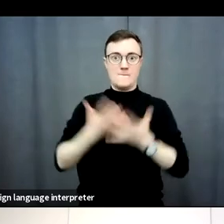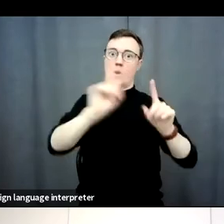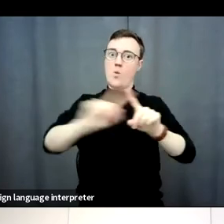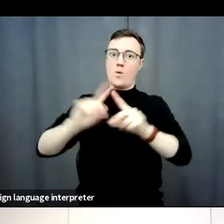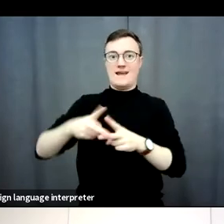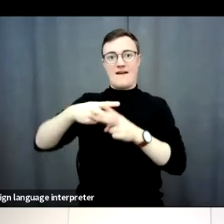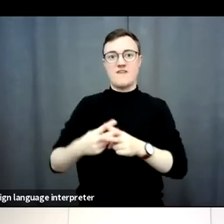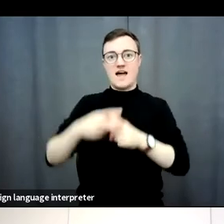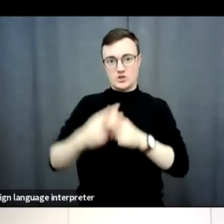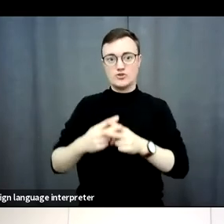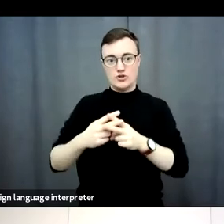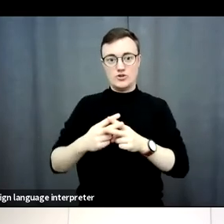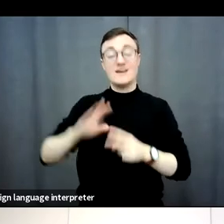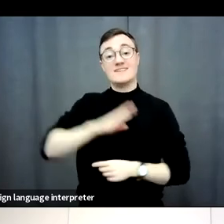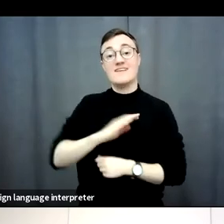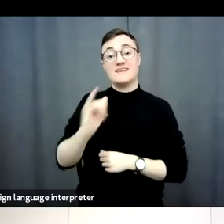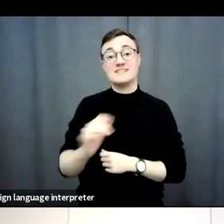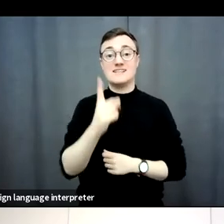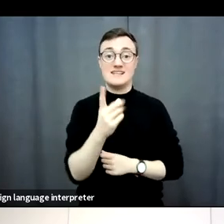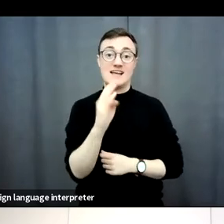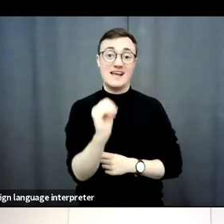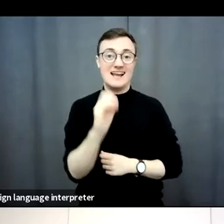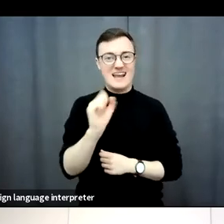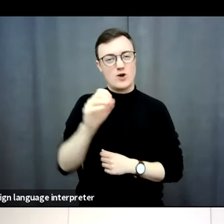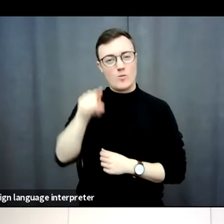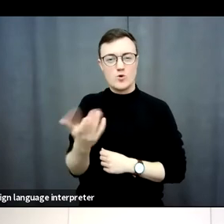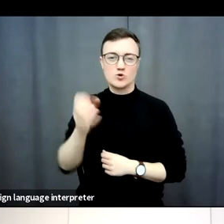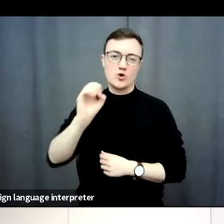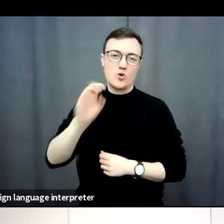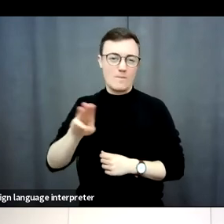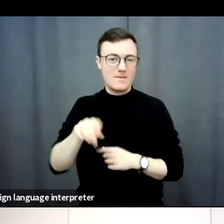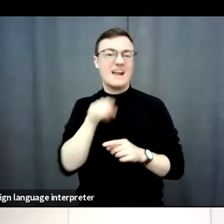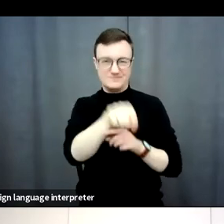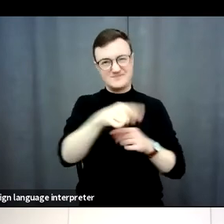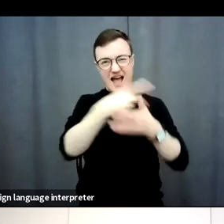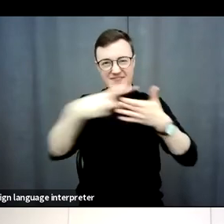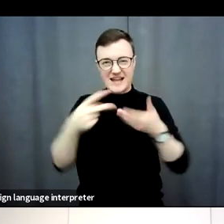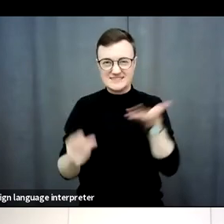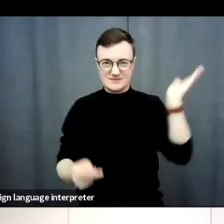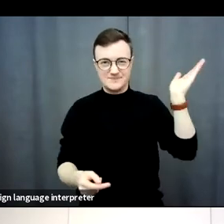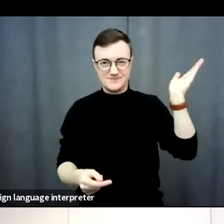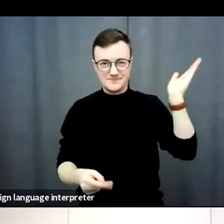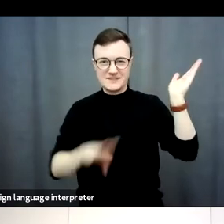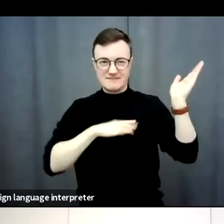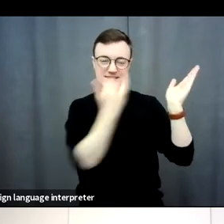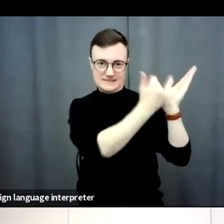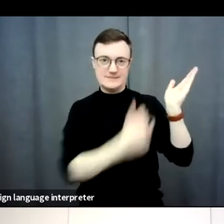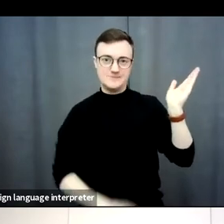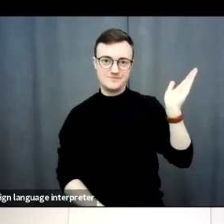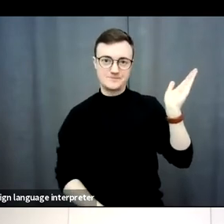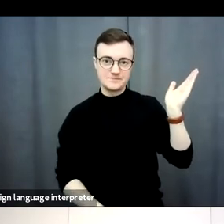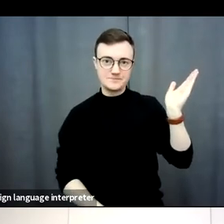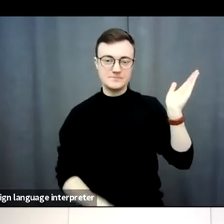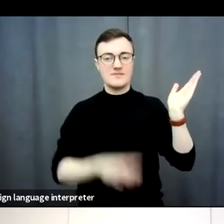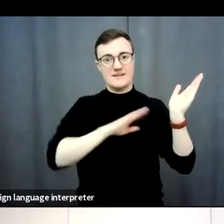found on the LegoBrailleBricks.com website. And there is on slide right now. And